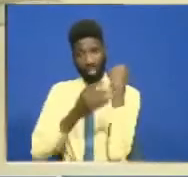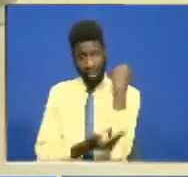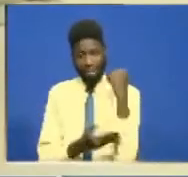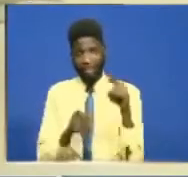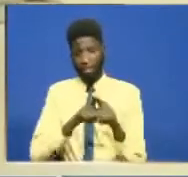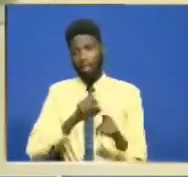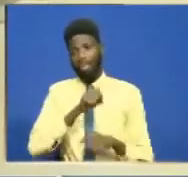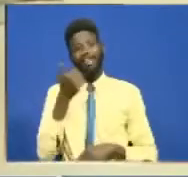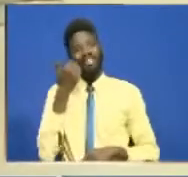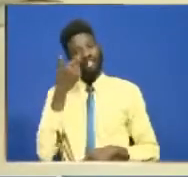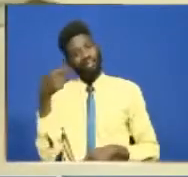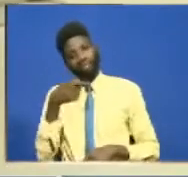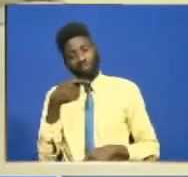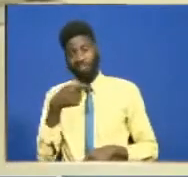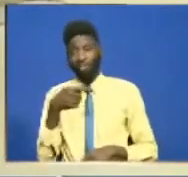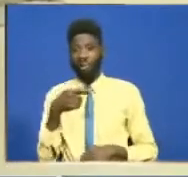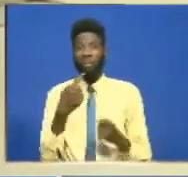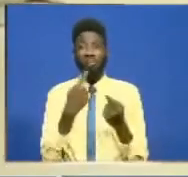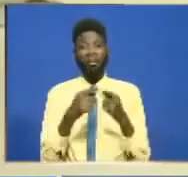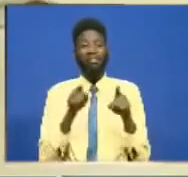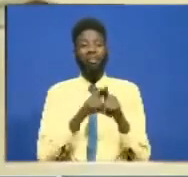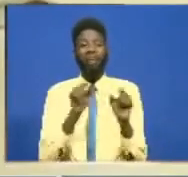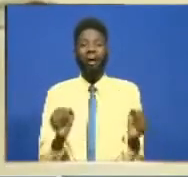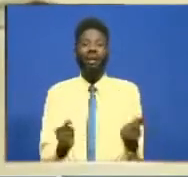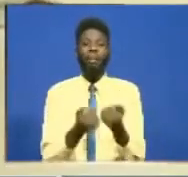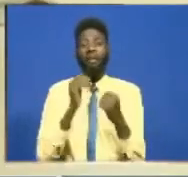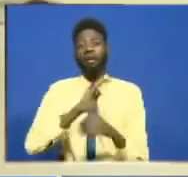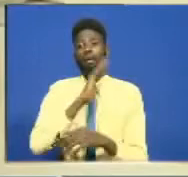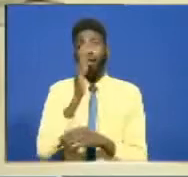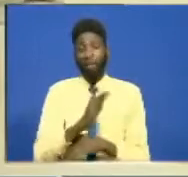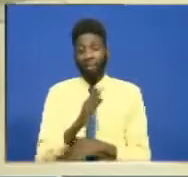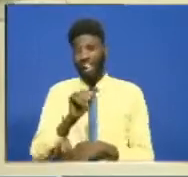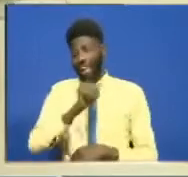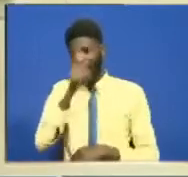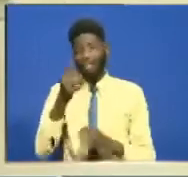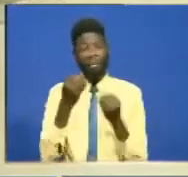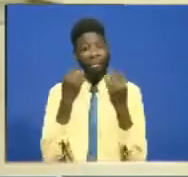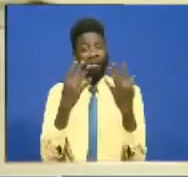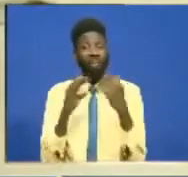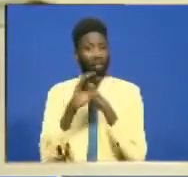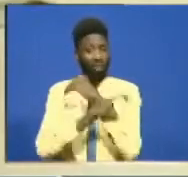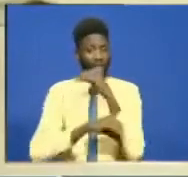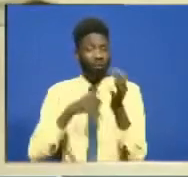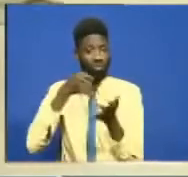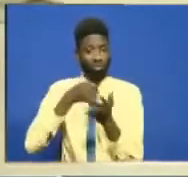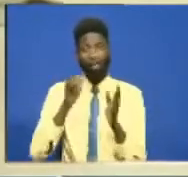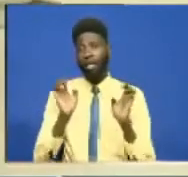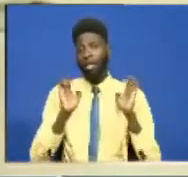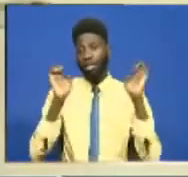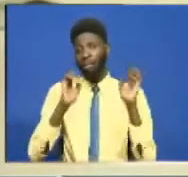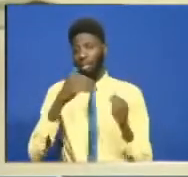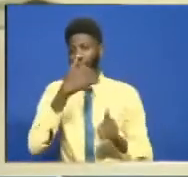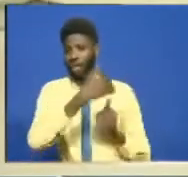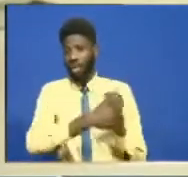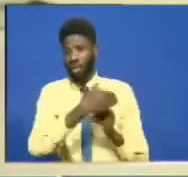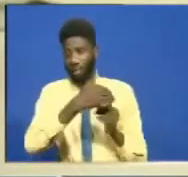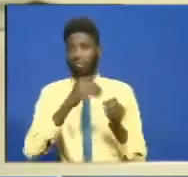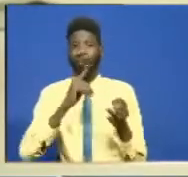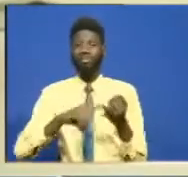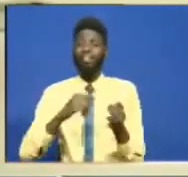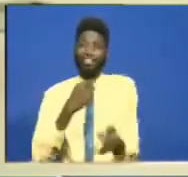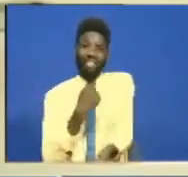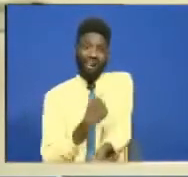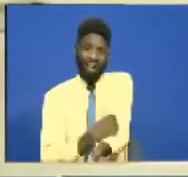conditions. But this has not happened. And we have said several countries, including Ethiopia, who are our neighbor here, Ghana,